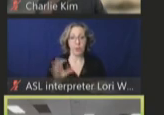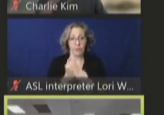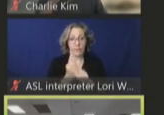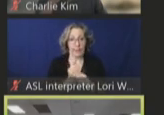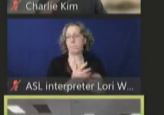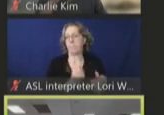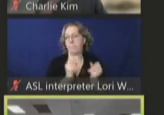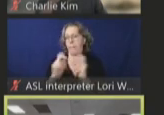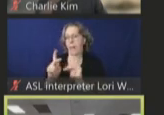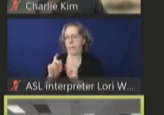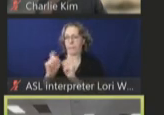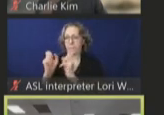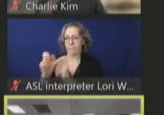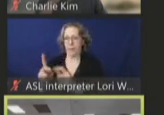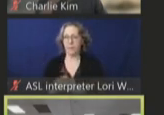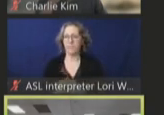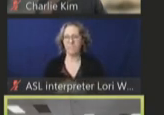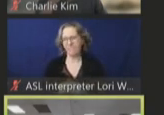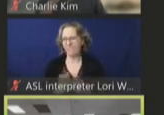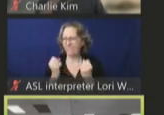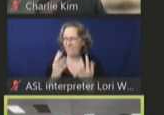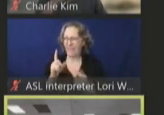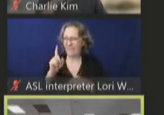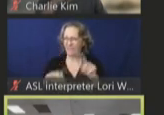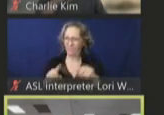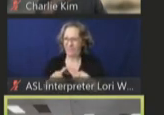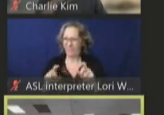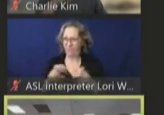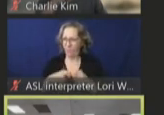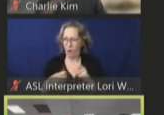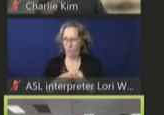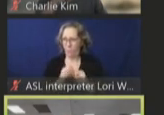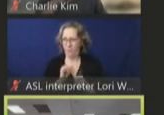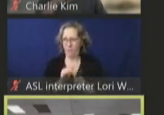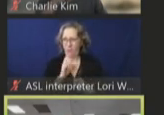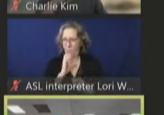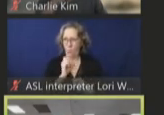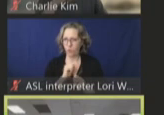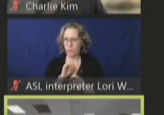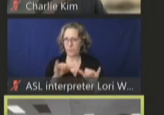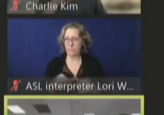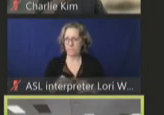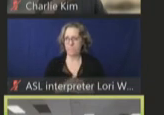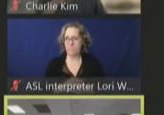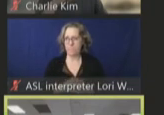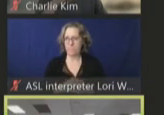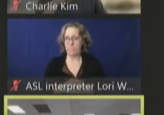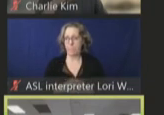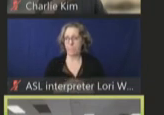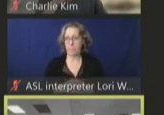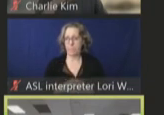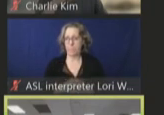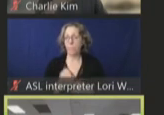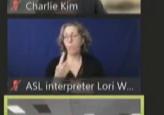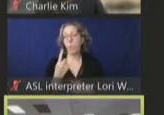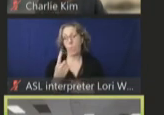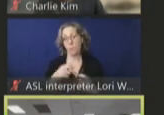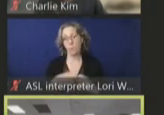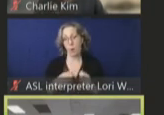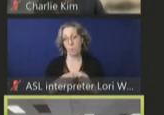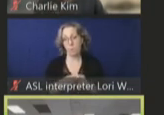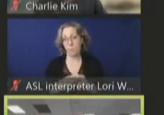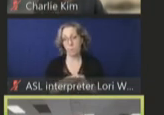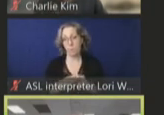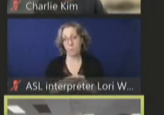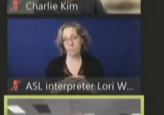lot of different issues with this particular system. One was when we were playing a game that was